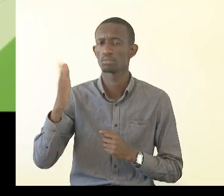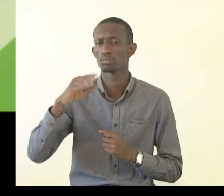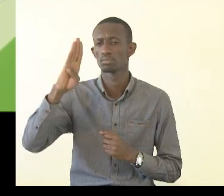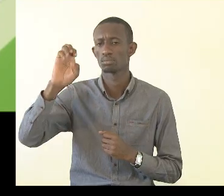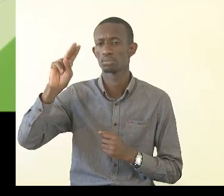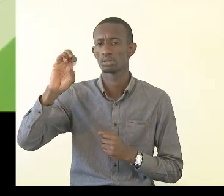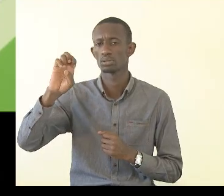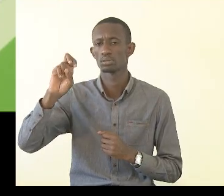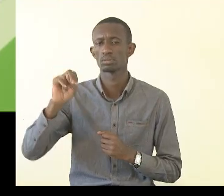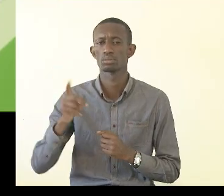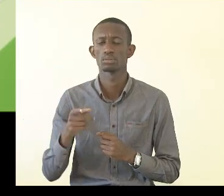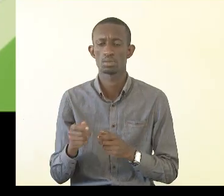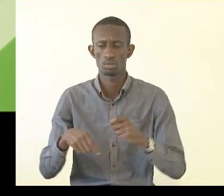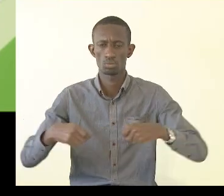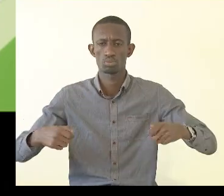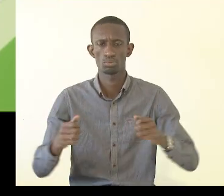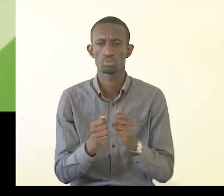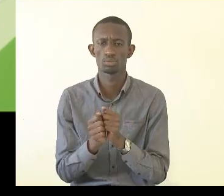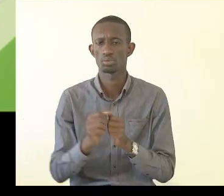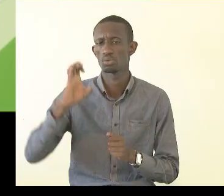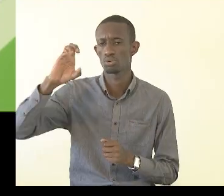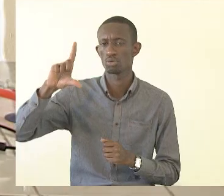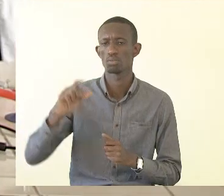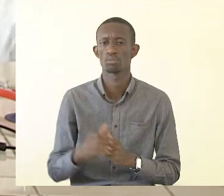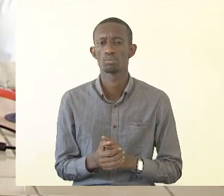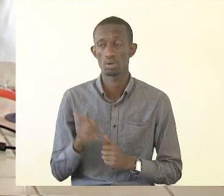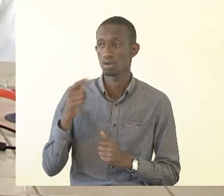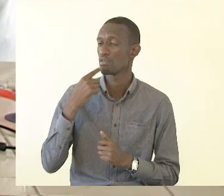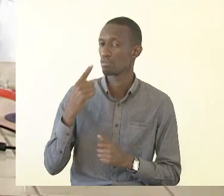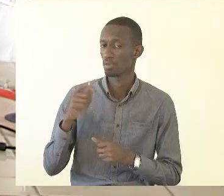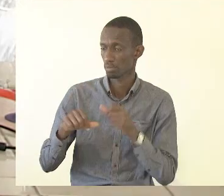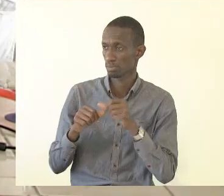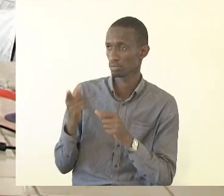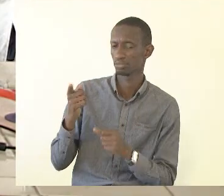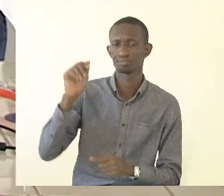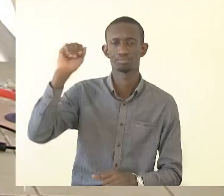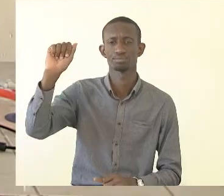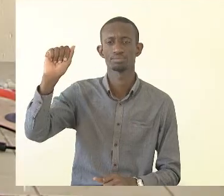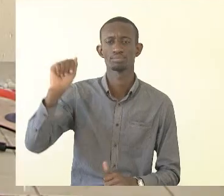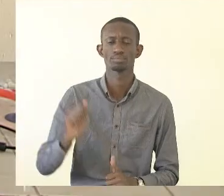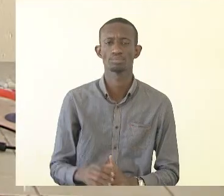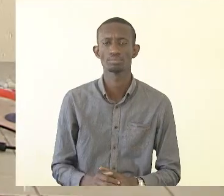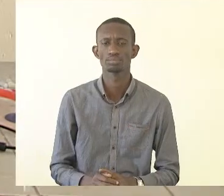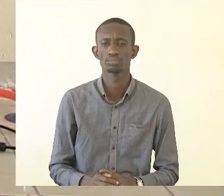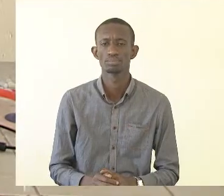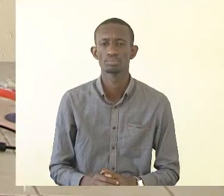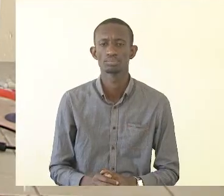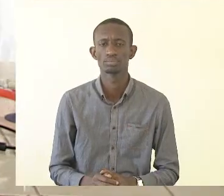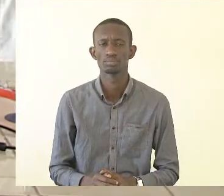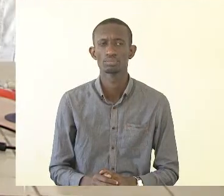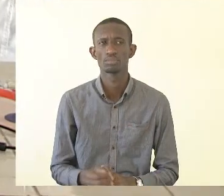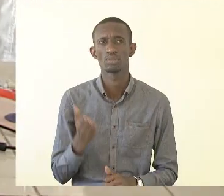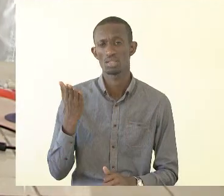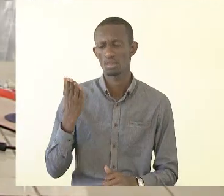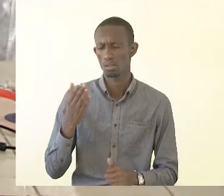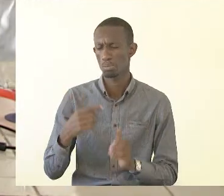3 chloride. So the A, if we are talking about A, that is, say, the structural